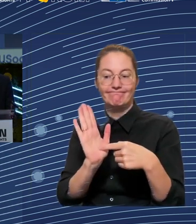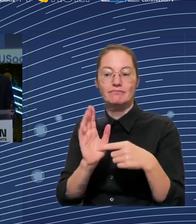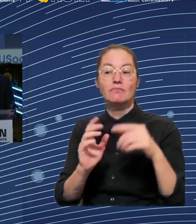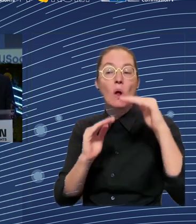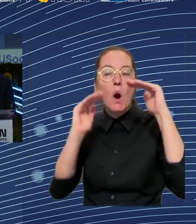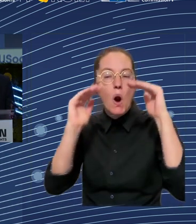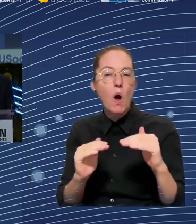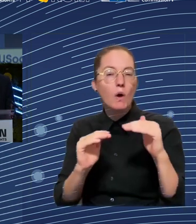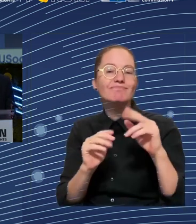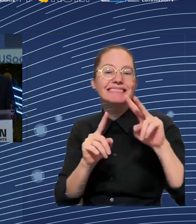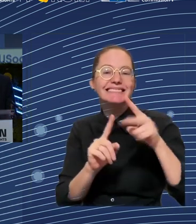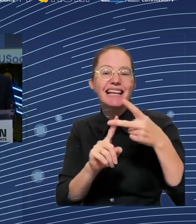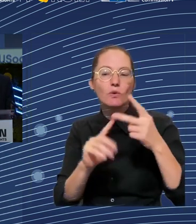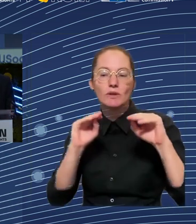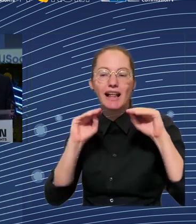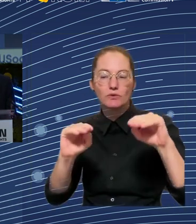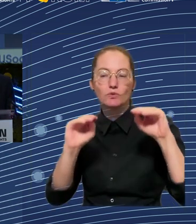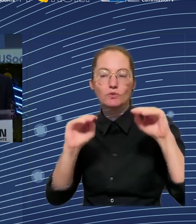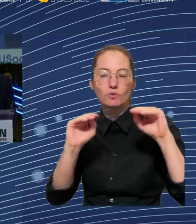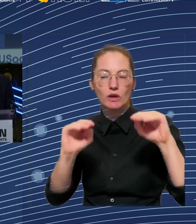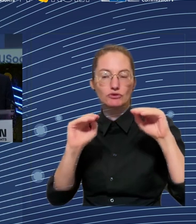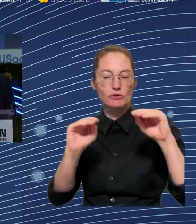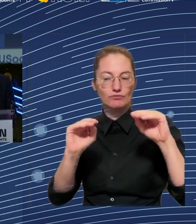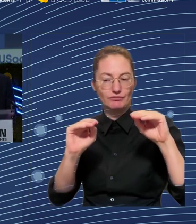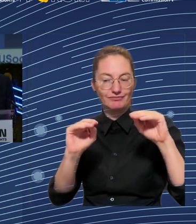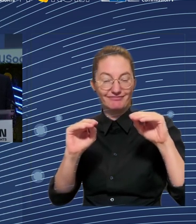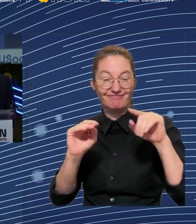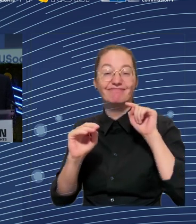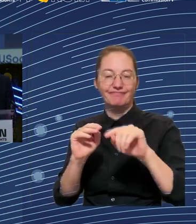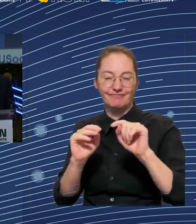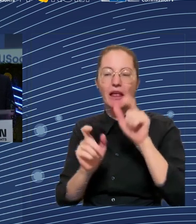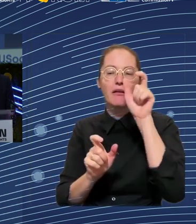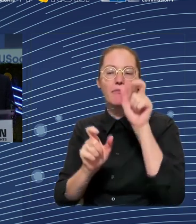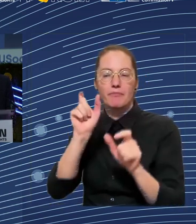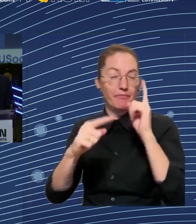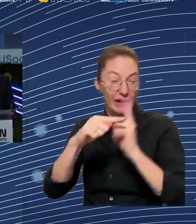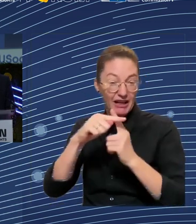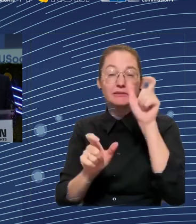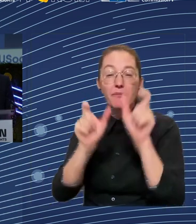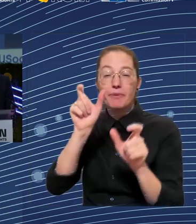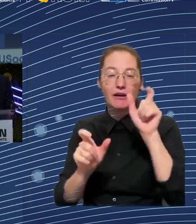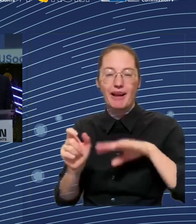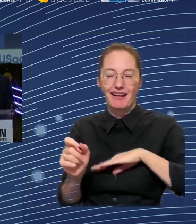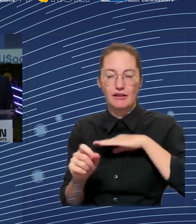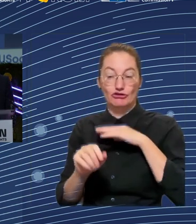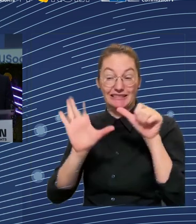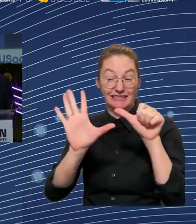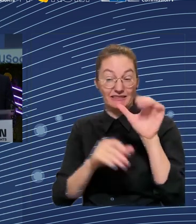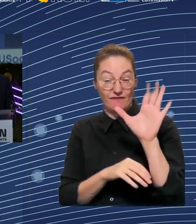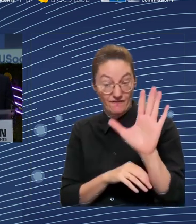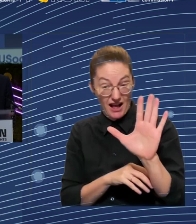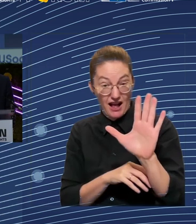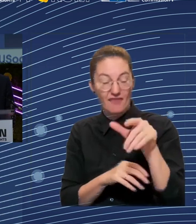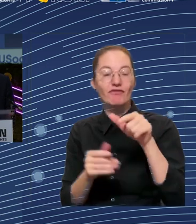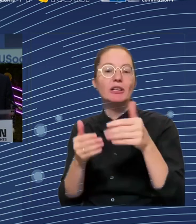has a diverse skill portfolio, also diverse age portfolio, so there is potential to fill many labor